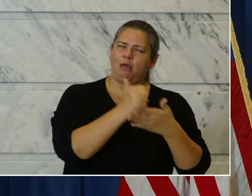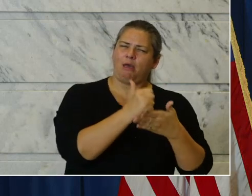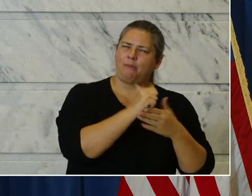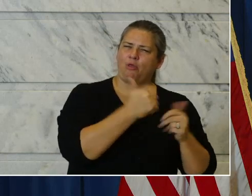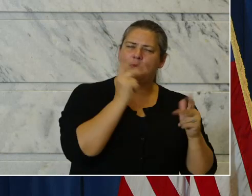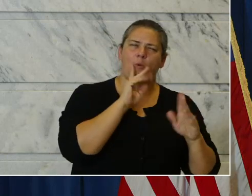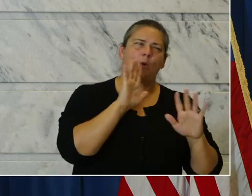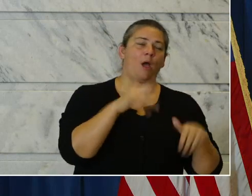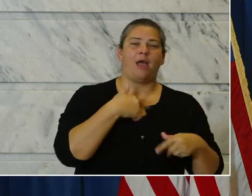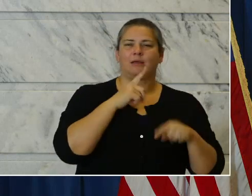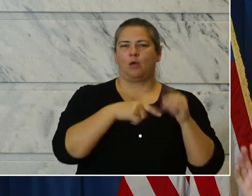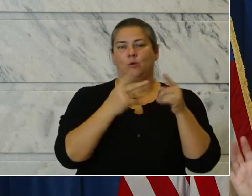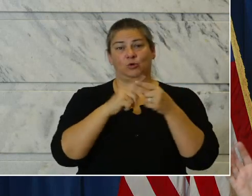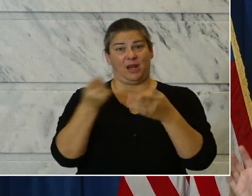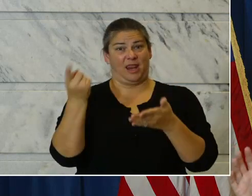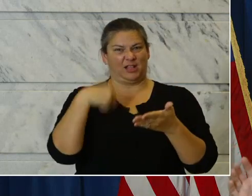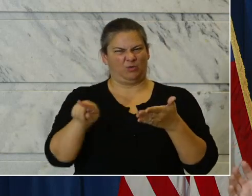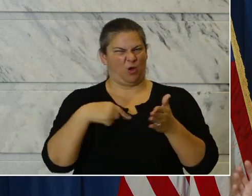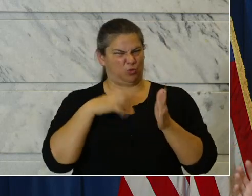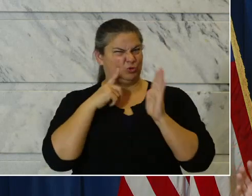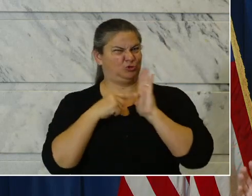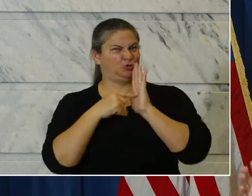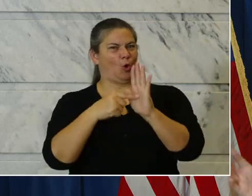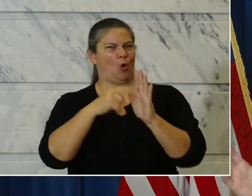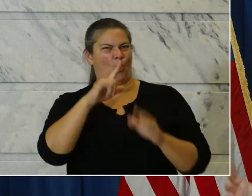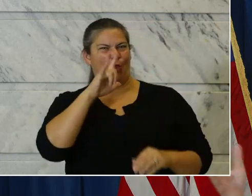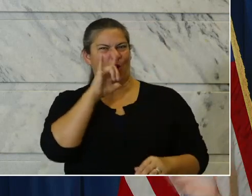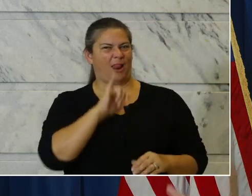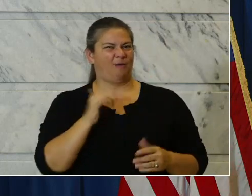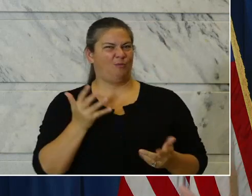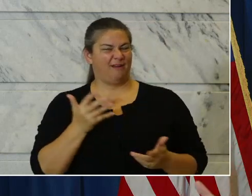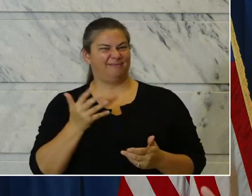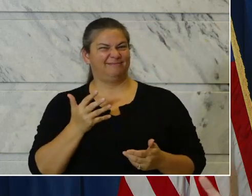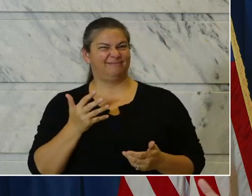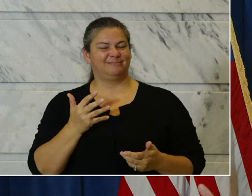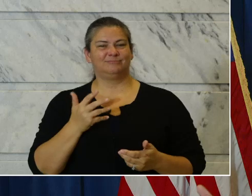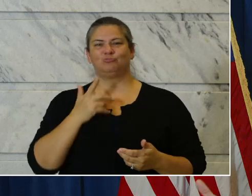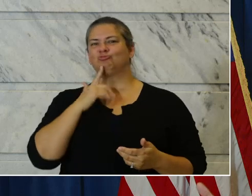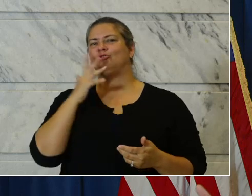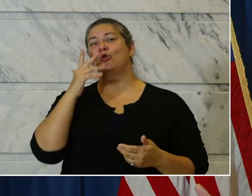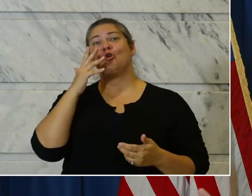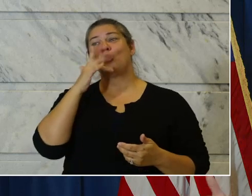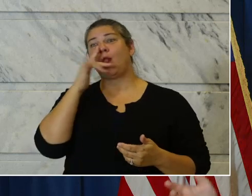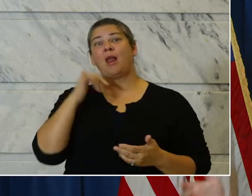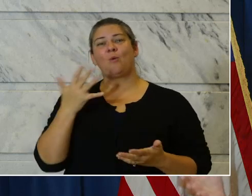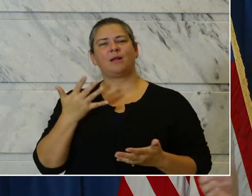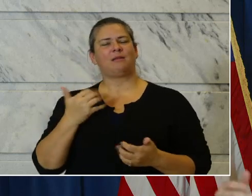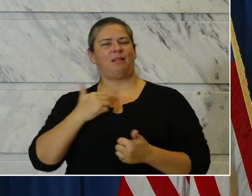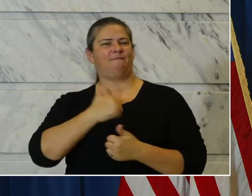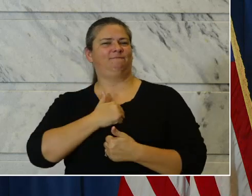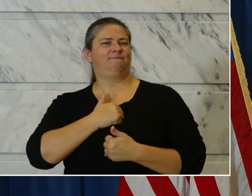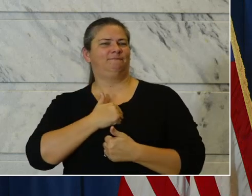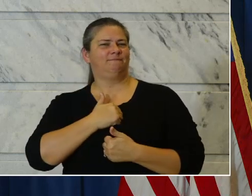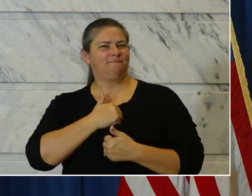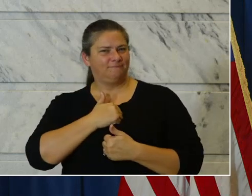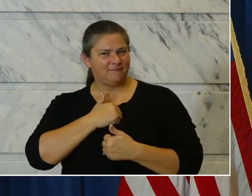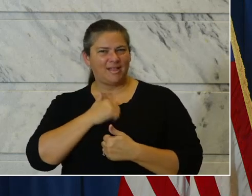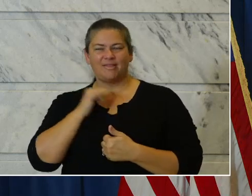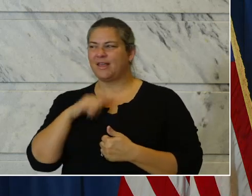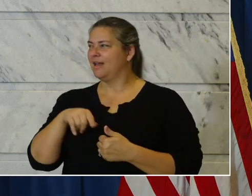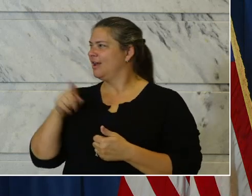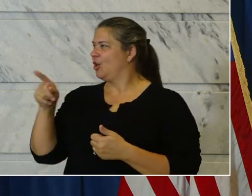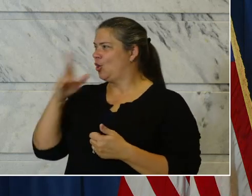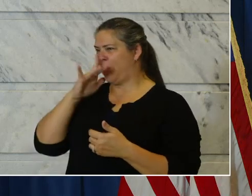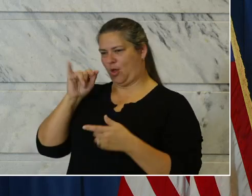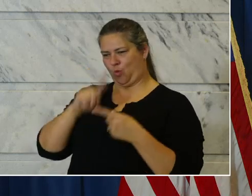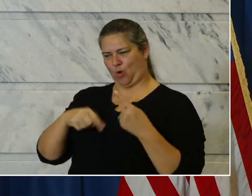next week to show you all what it looks like. You know, it looks like love. Without even seeing it, it looks like love. It looks like what